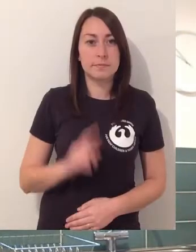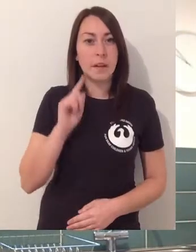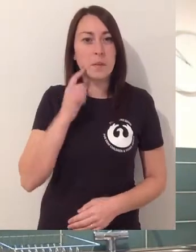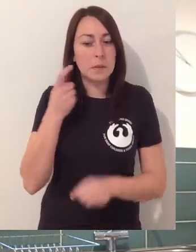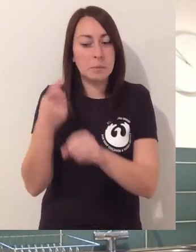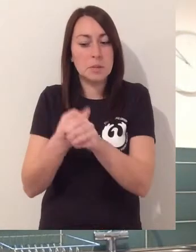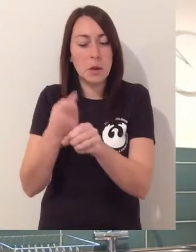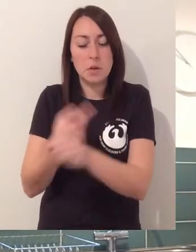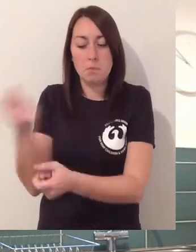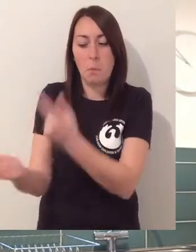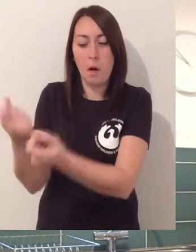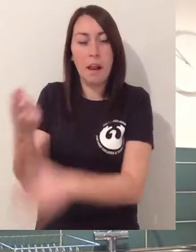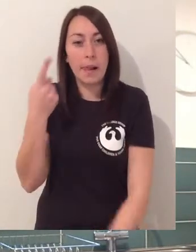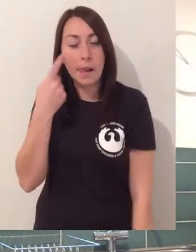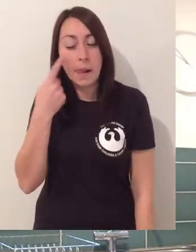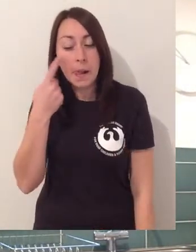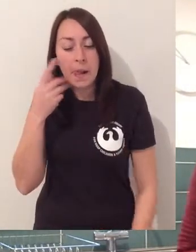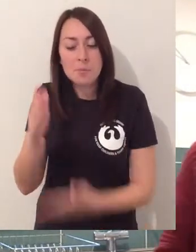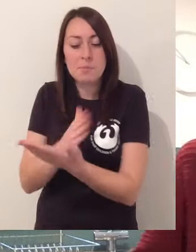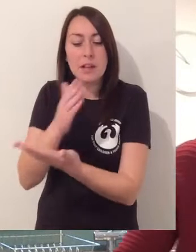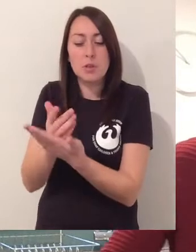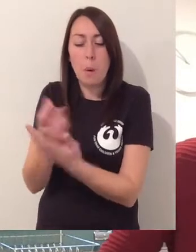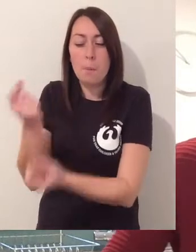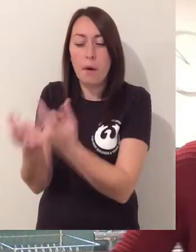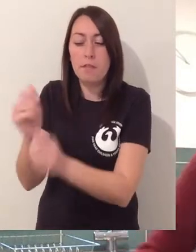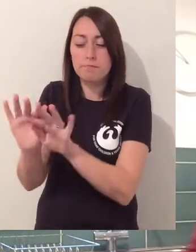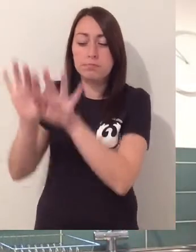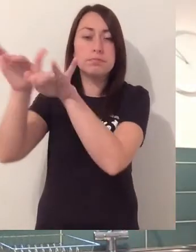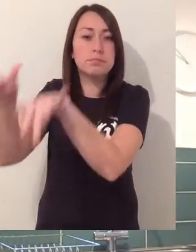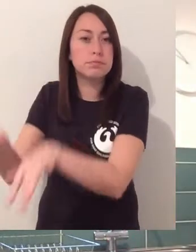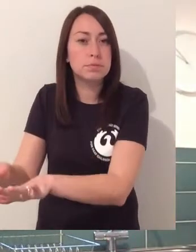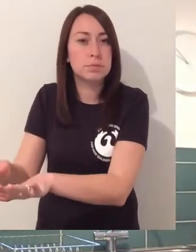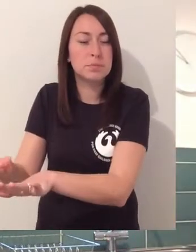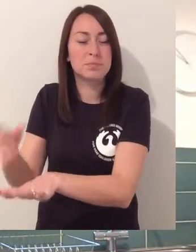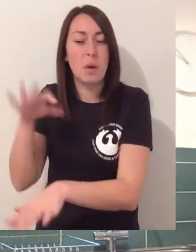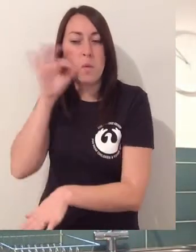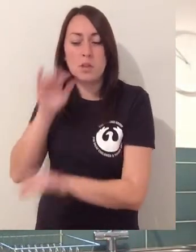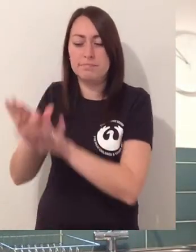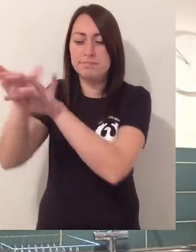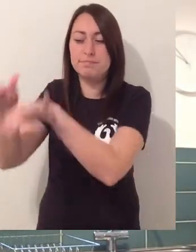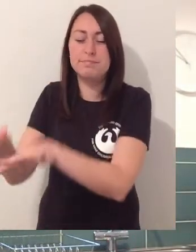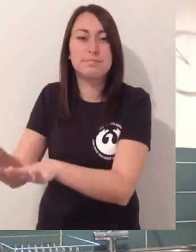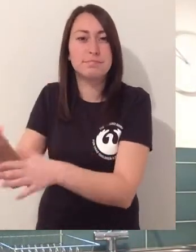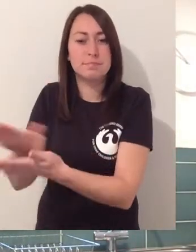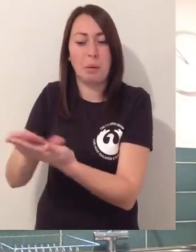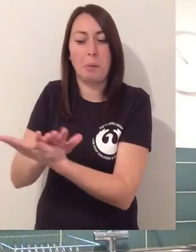Keep an eye on your sweet potatoes while they're heating up, just to make sure they don't boil over. That saves cleaning up a mess a bit later on.